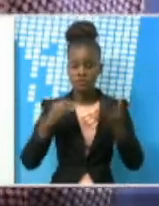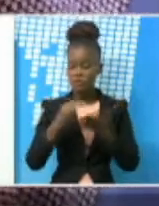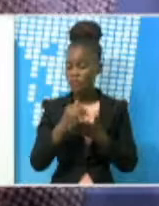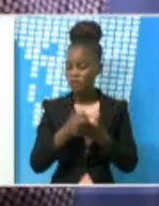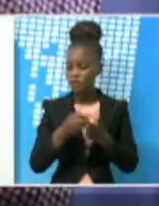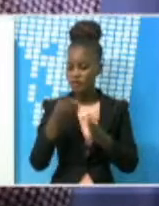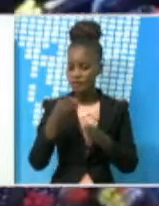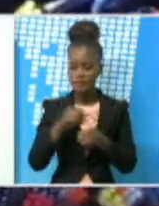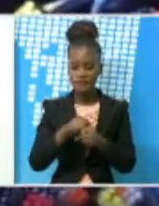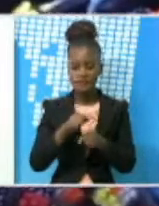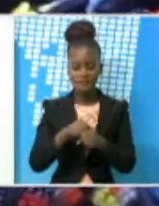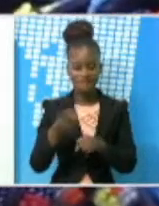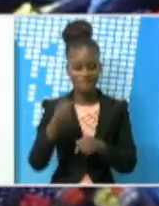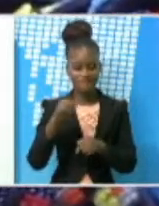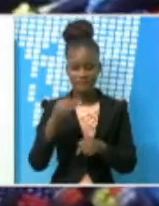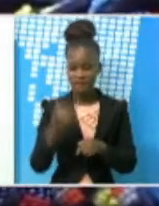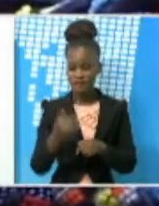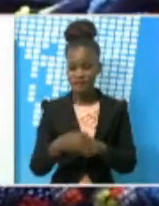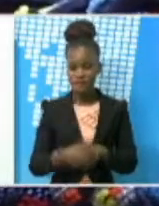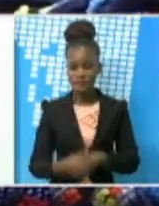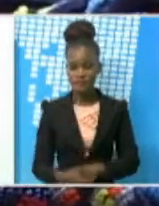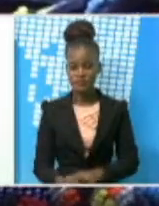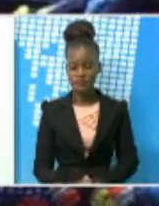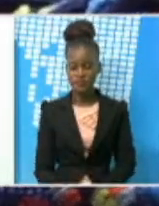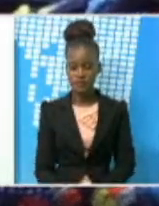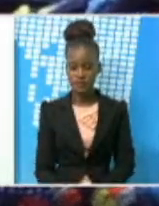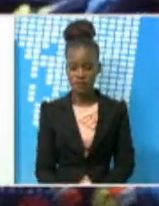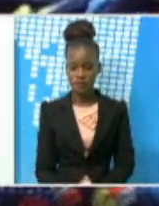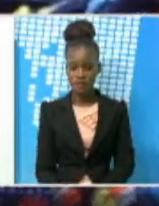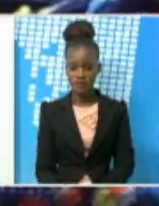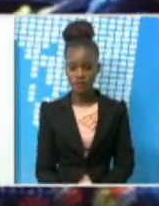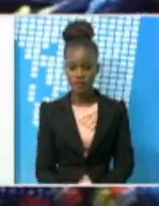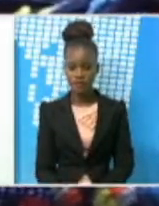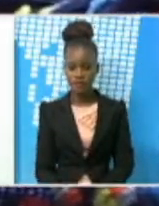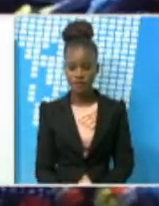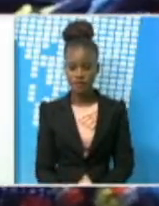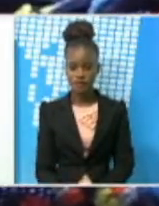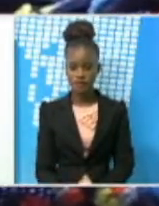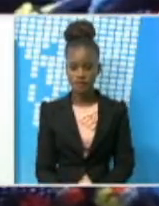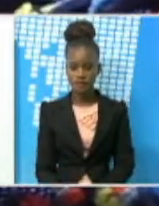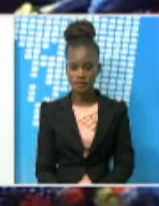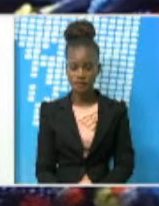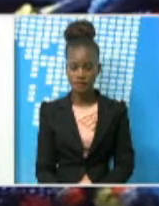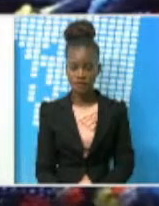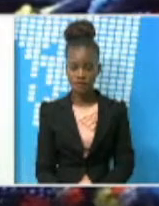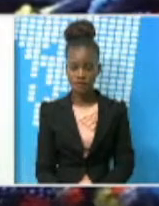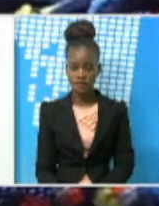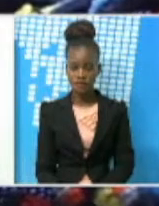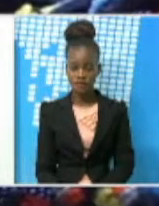business administration. Bernia Katsime, Smart 24 TV, Business Today.